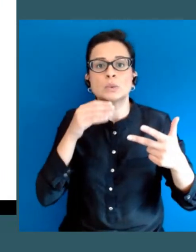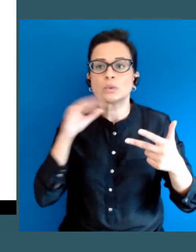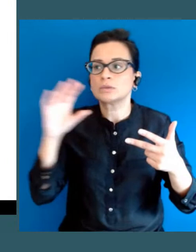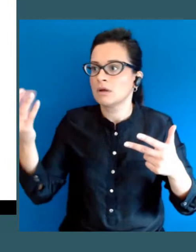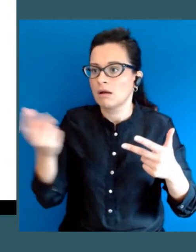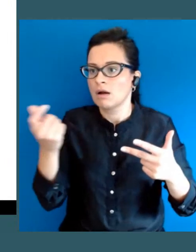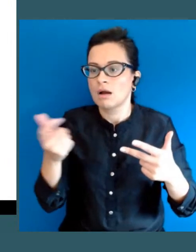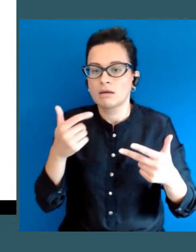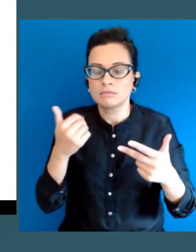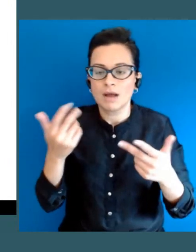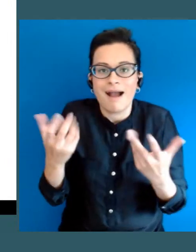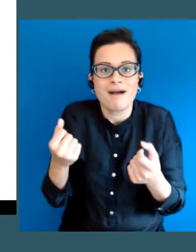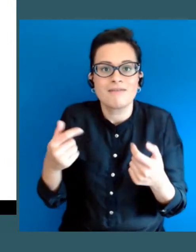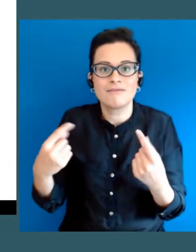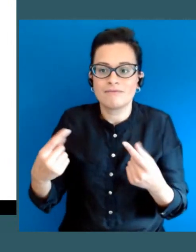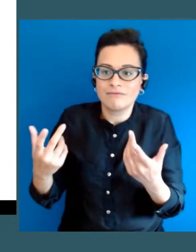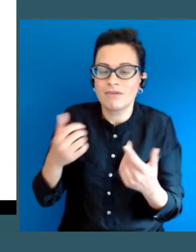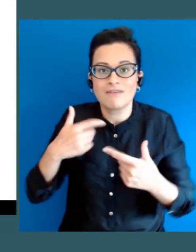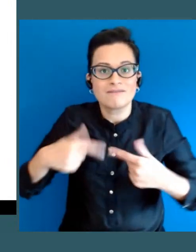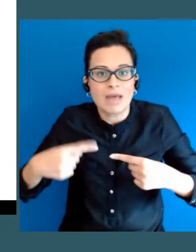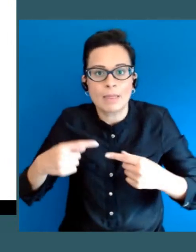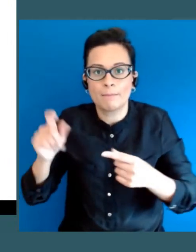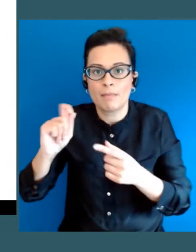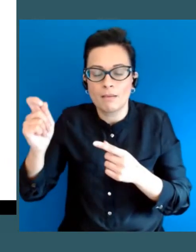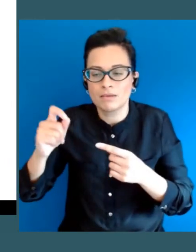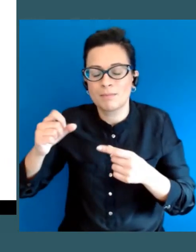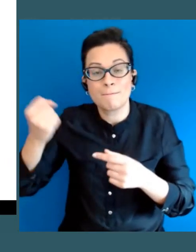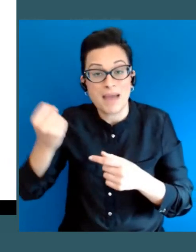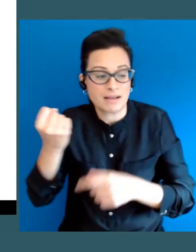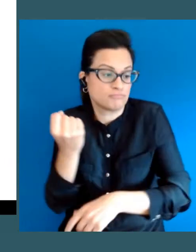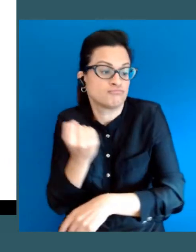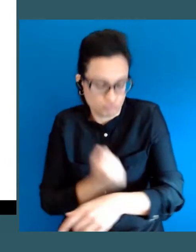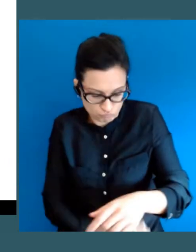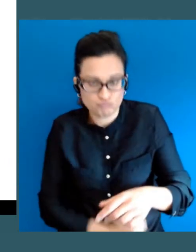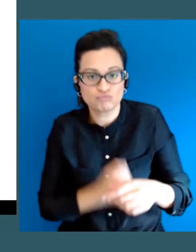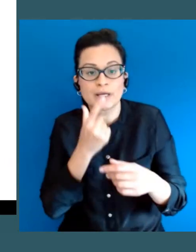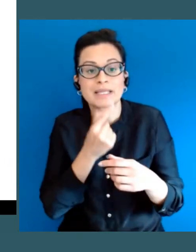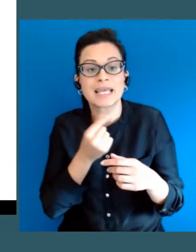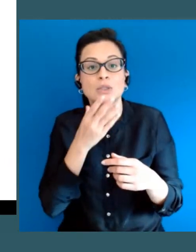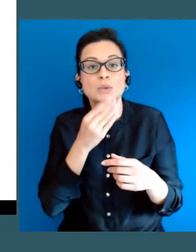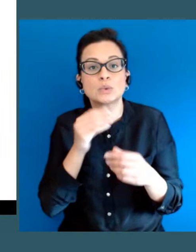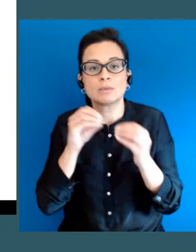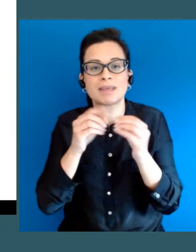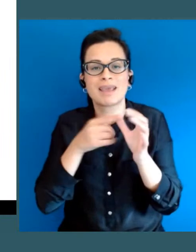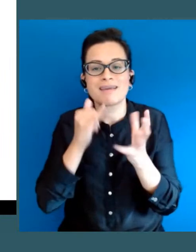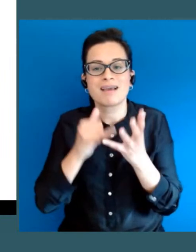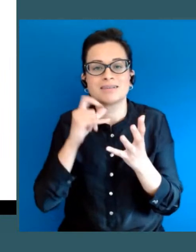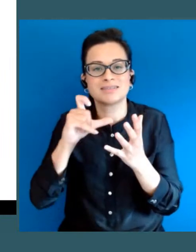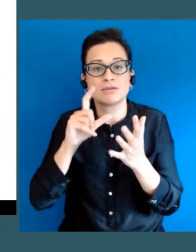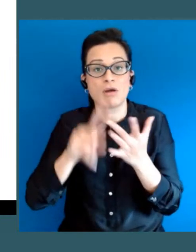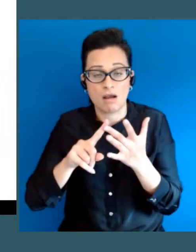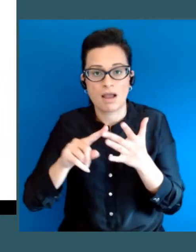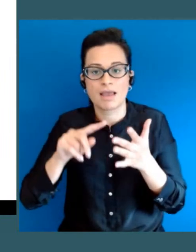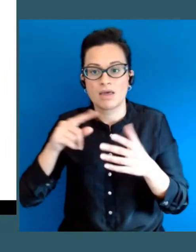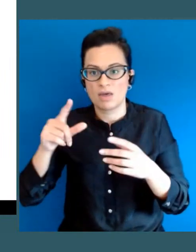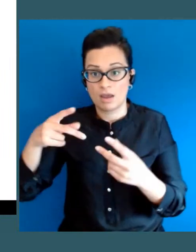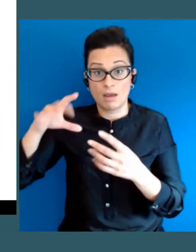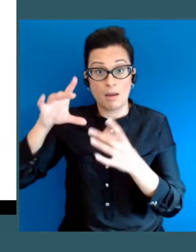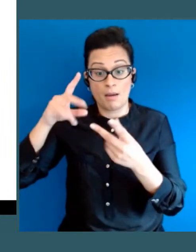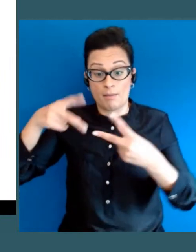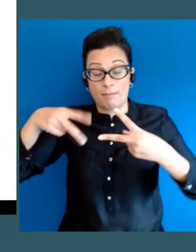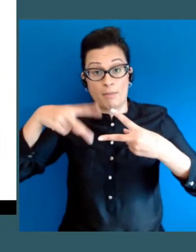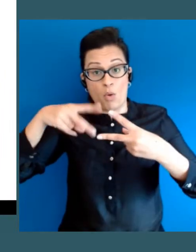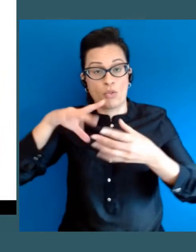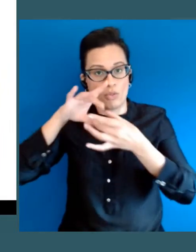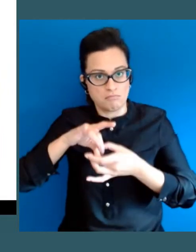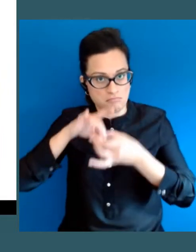anaphylaxis. But if they were to do that, then they probably need to have the BSACI action plan. So they go hand in hand, really. So that's very important.